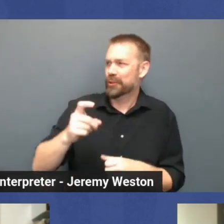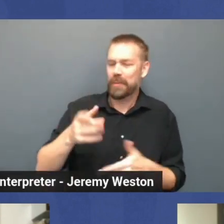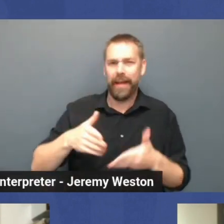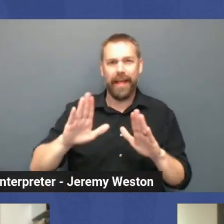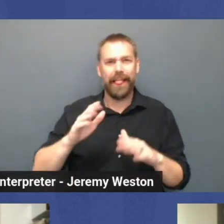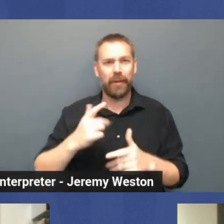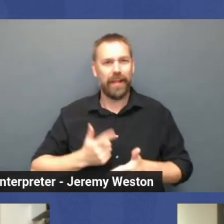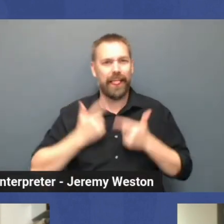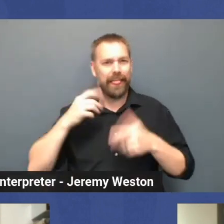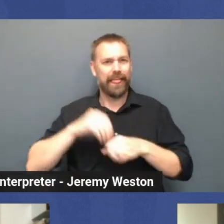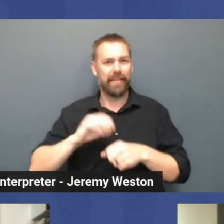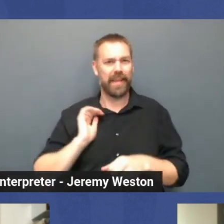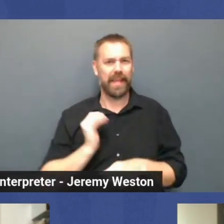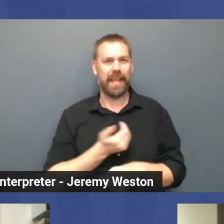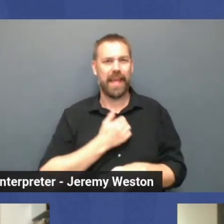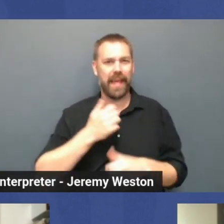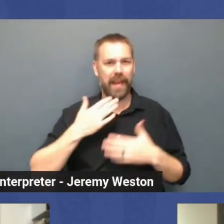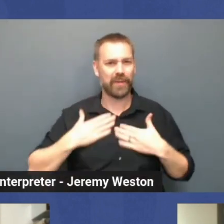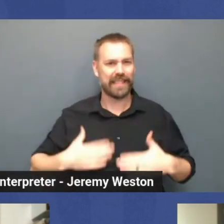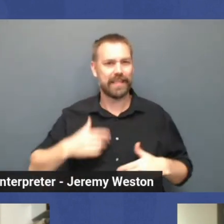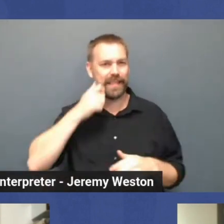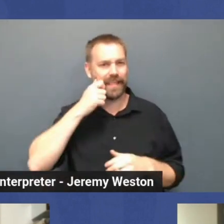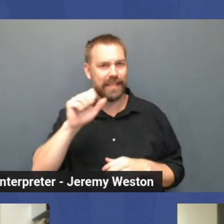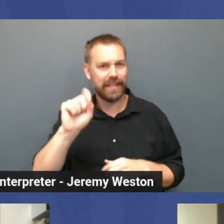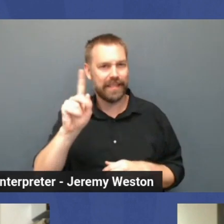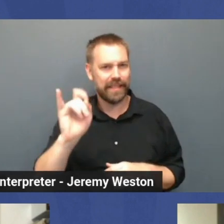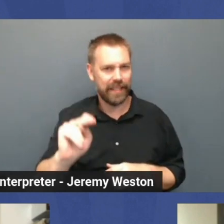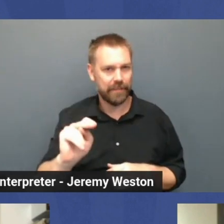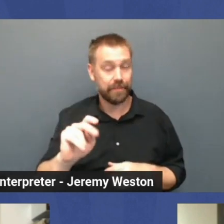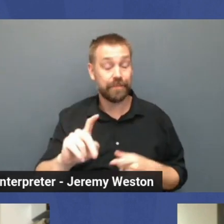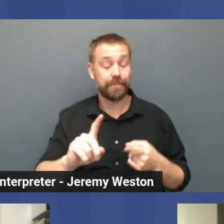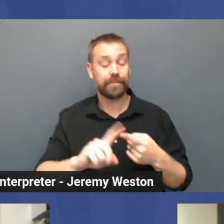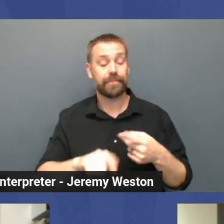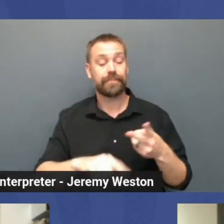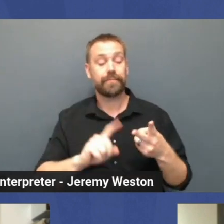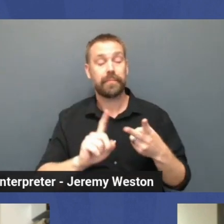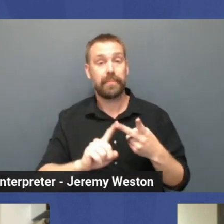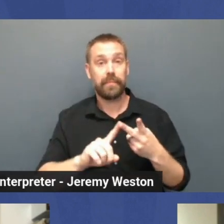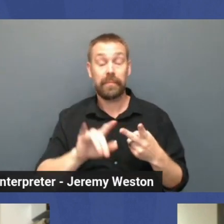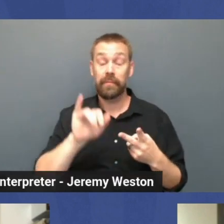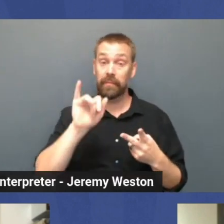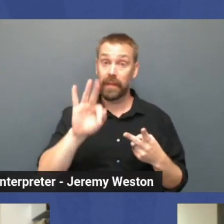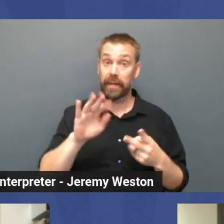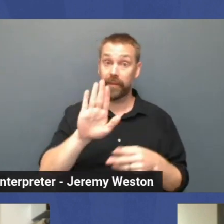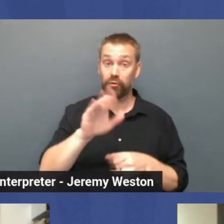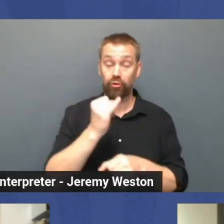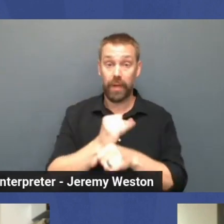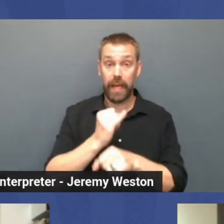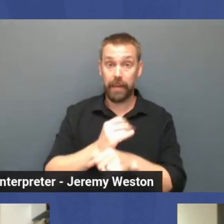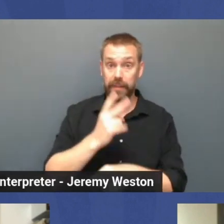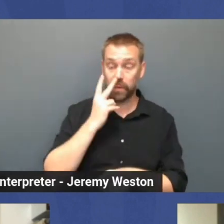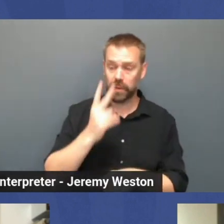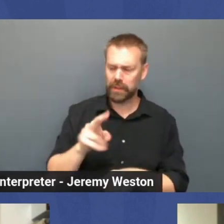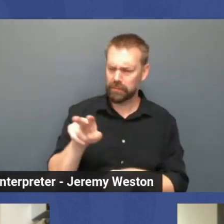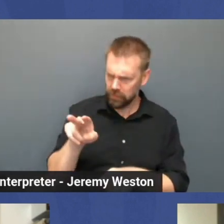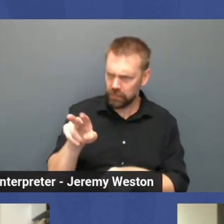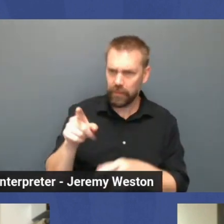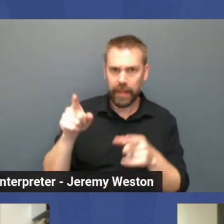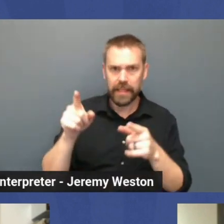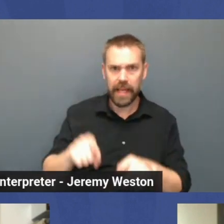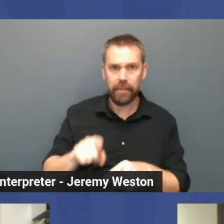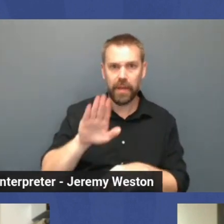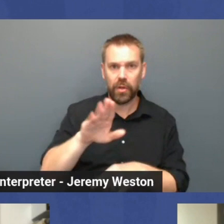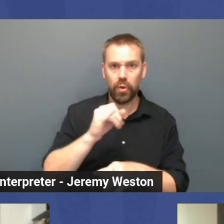start with. I think the other thing is, if you see something that's happening on your campus, in your life, in your world, that you